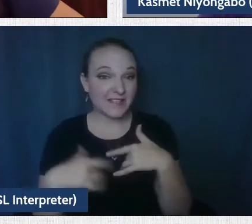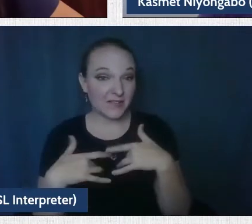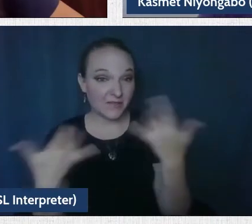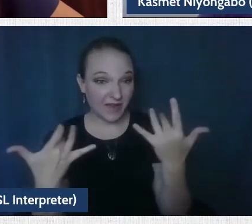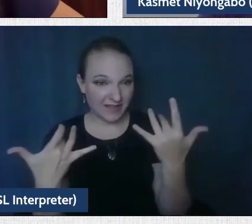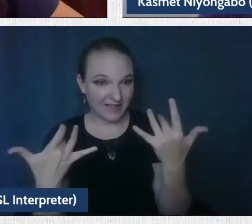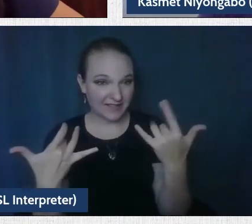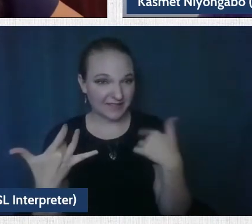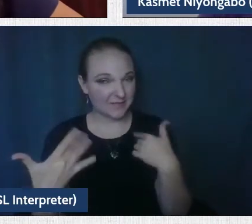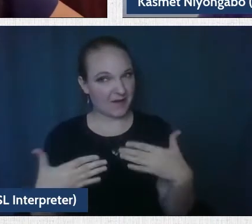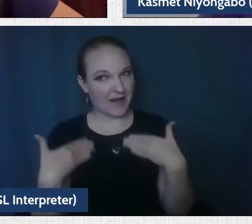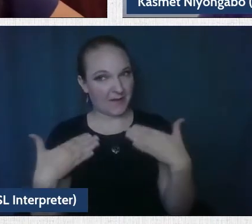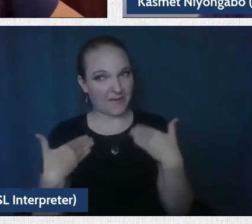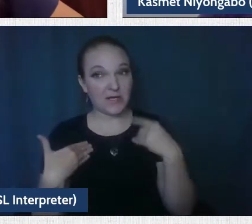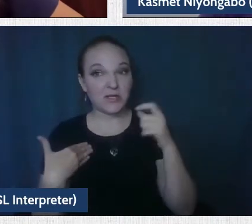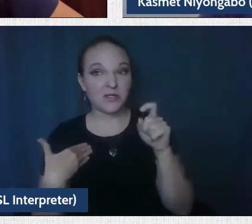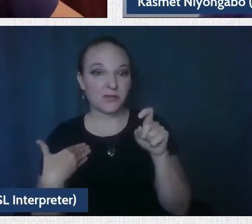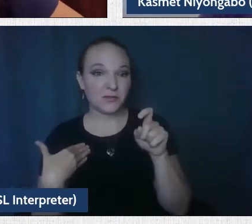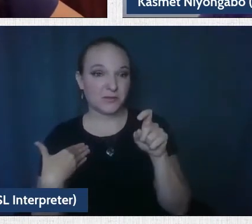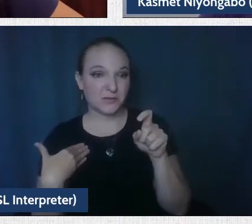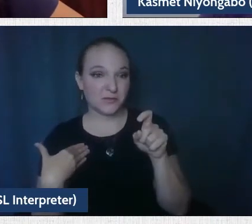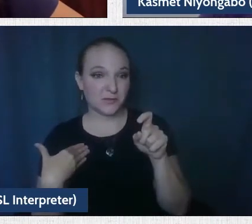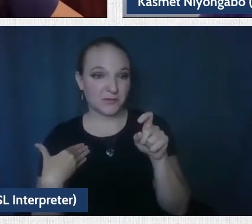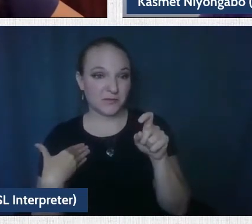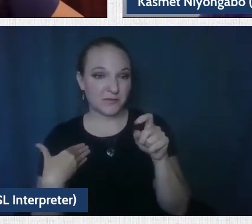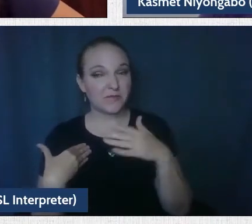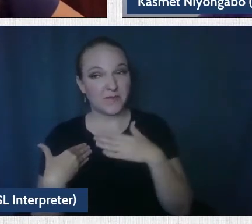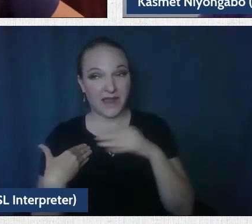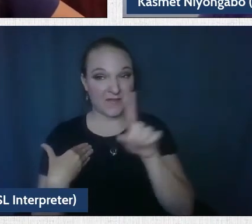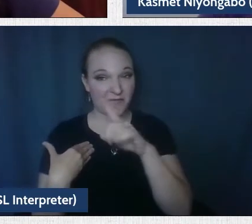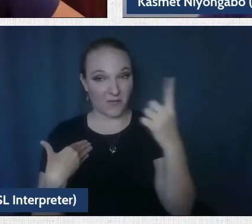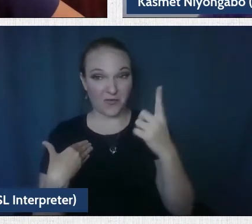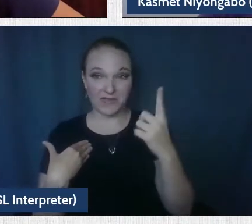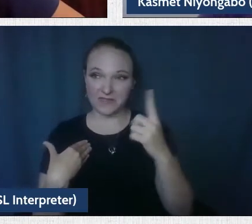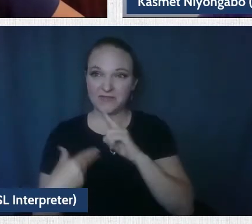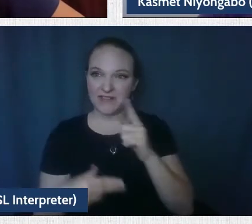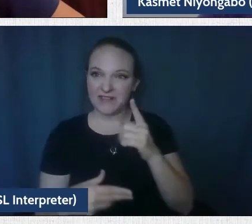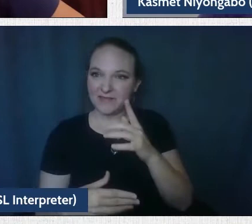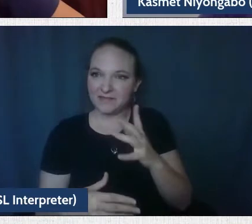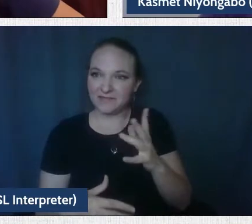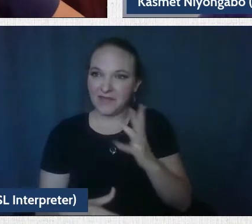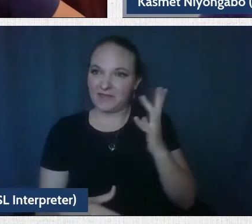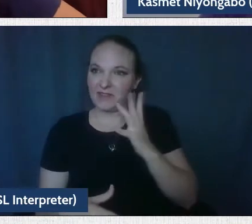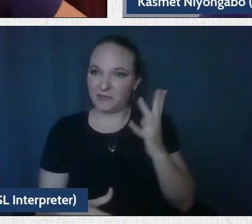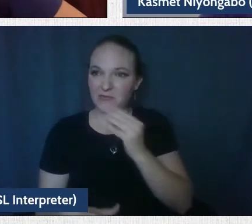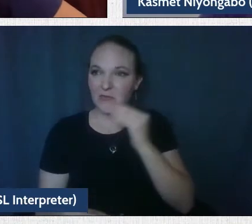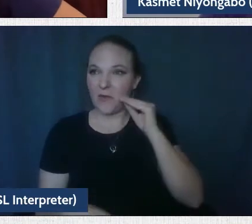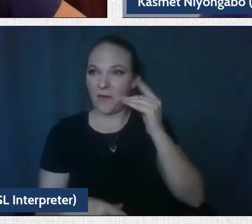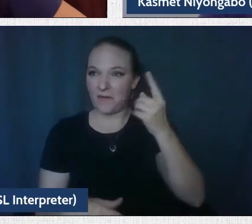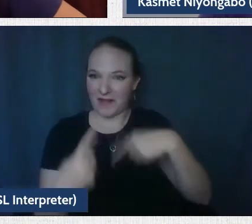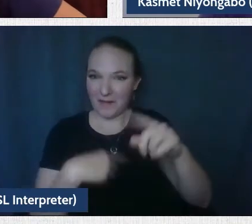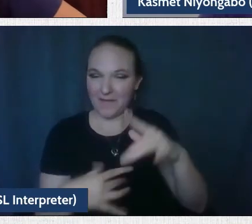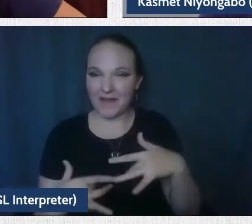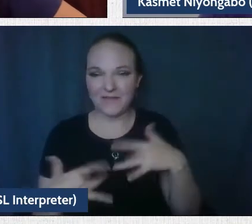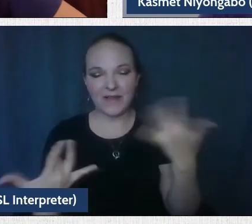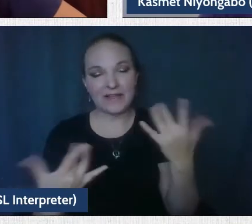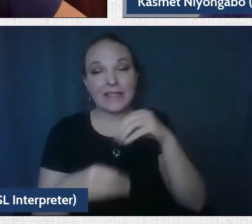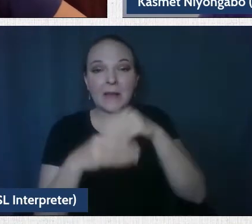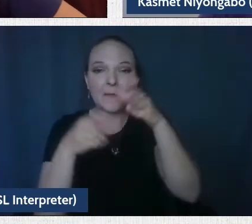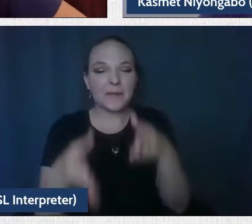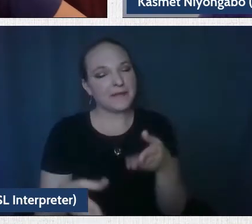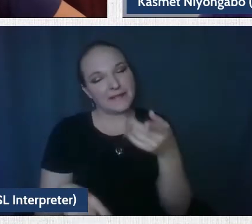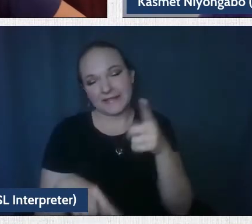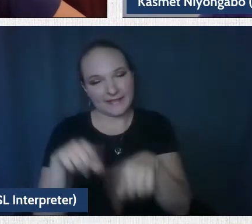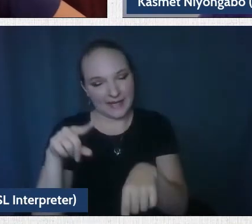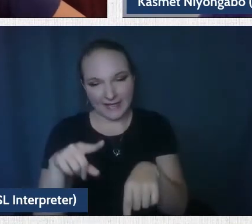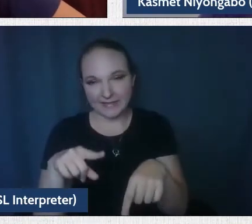This is supposed to be actually my first official homecoming. Unfortunately, while we couldn't make it in person in the past year and